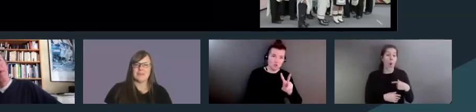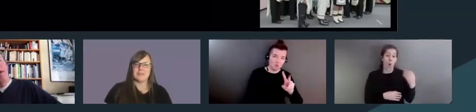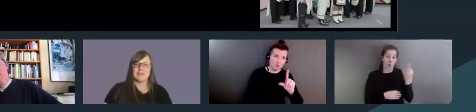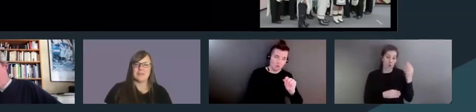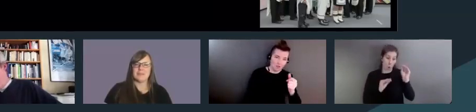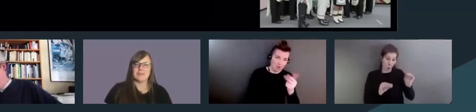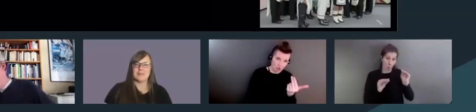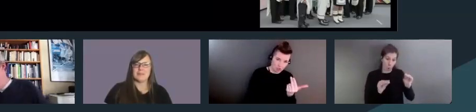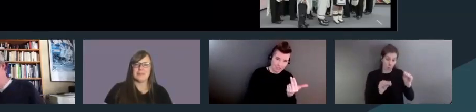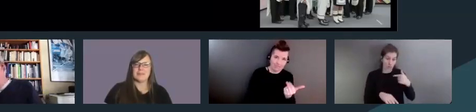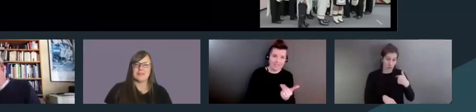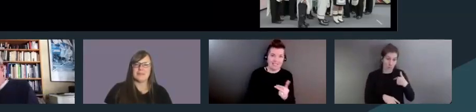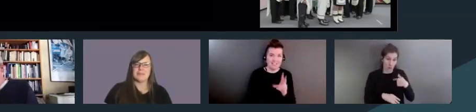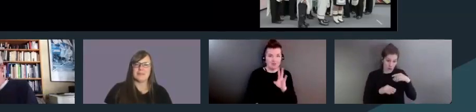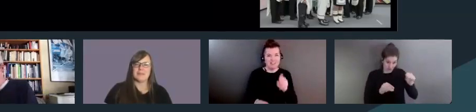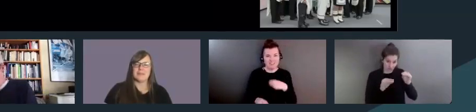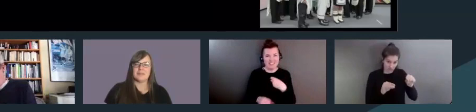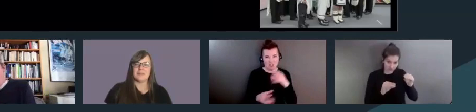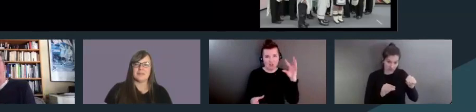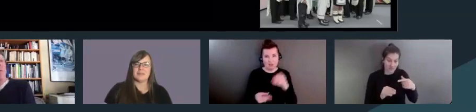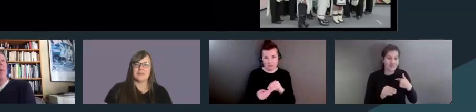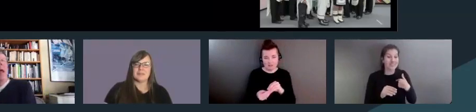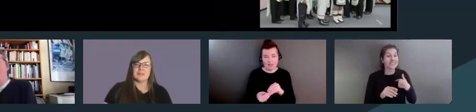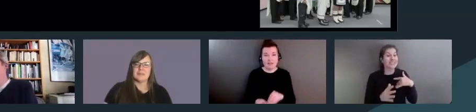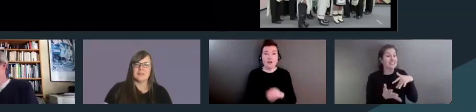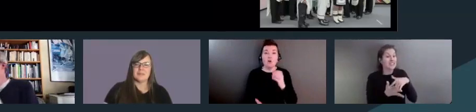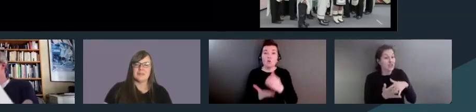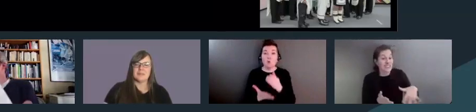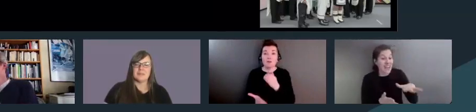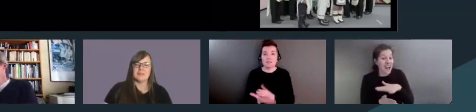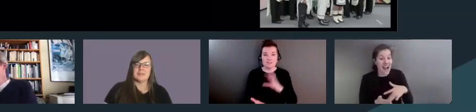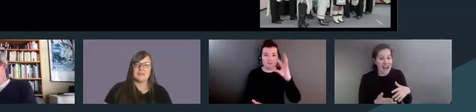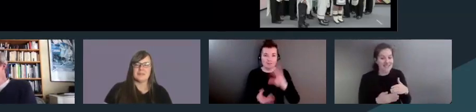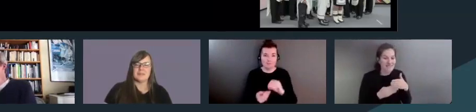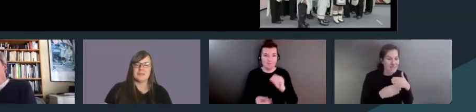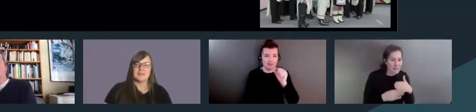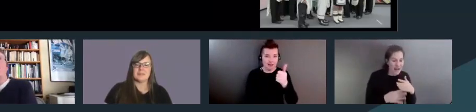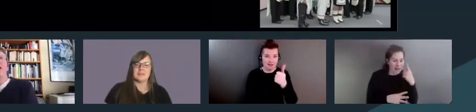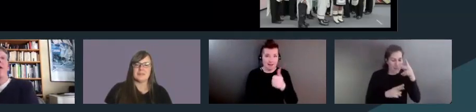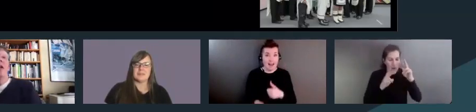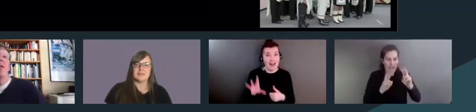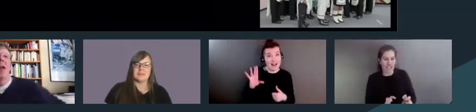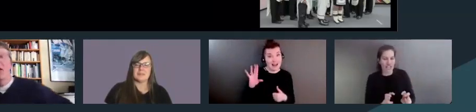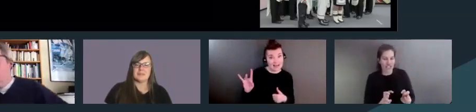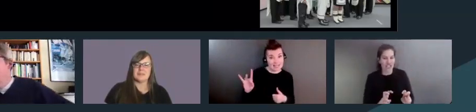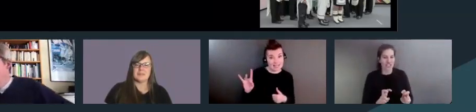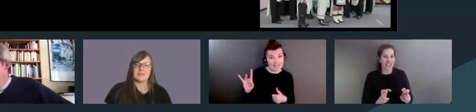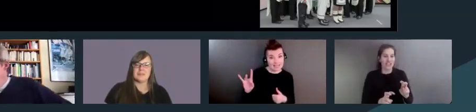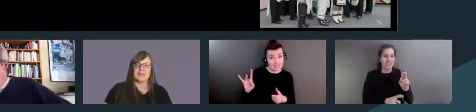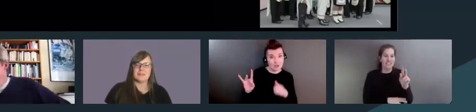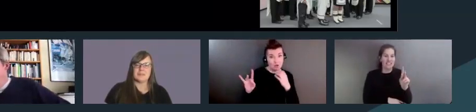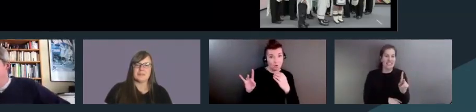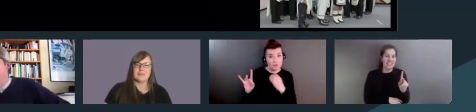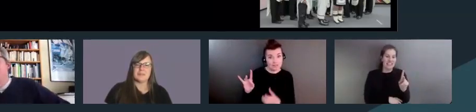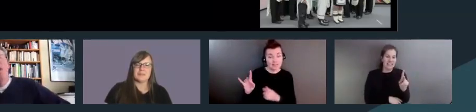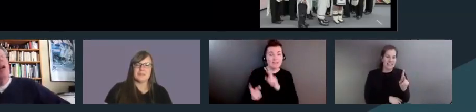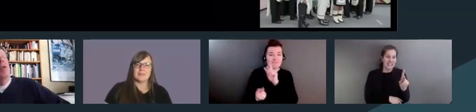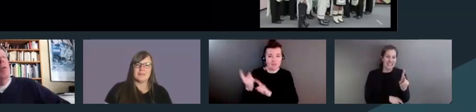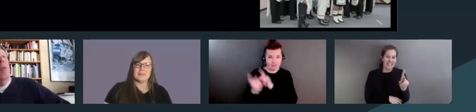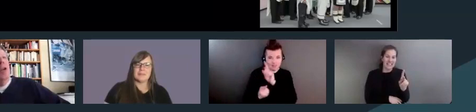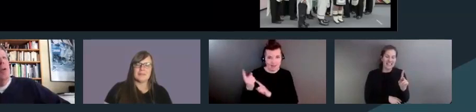years. The program consisted of 10 courses. 8 of the 10 courses were taught in 2-week face-to-face